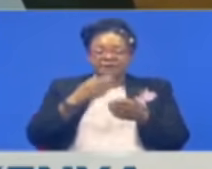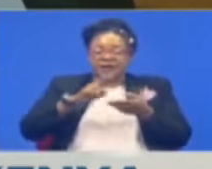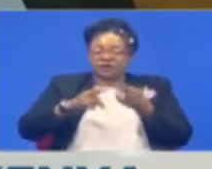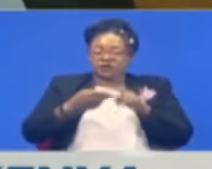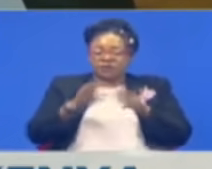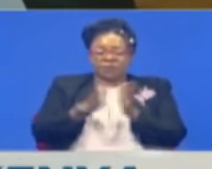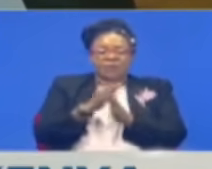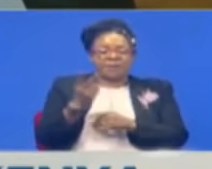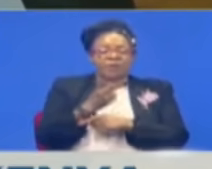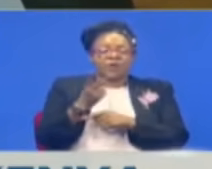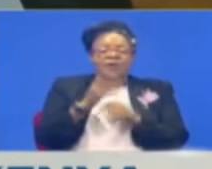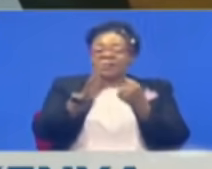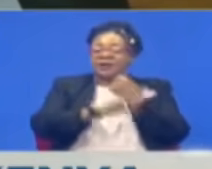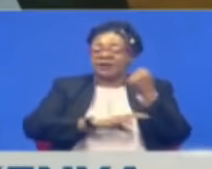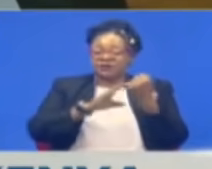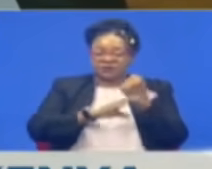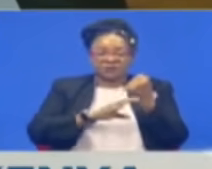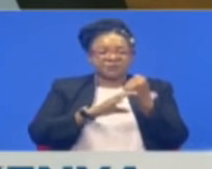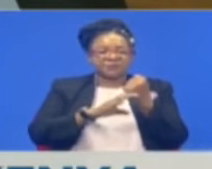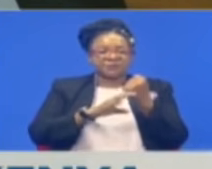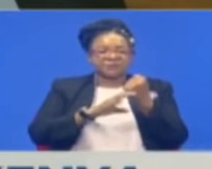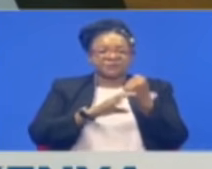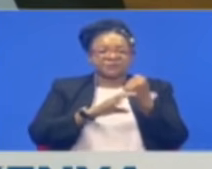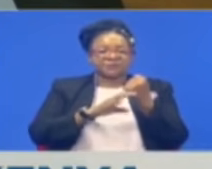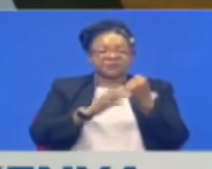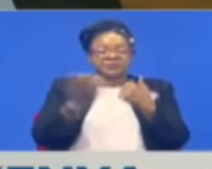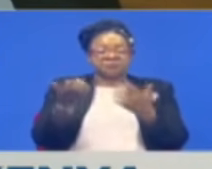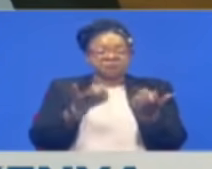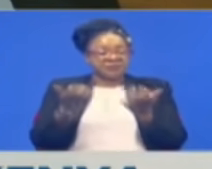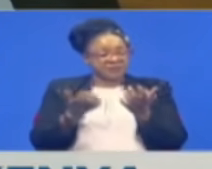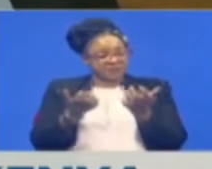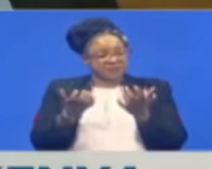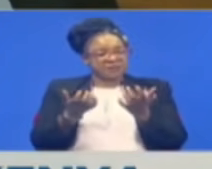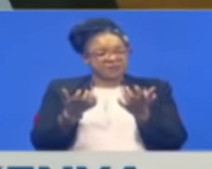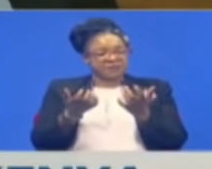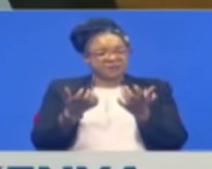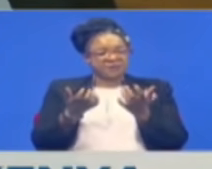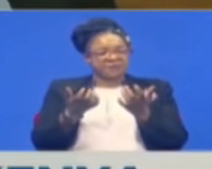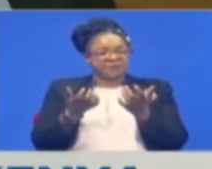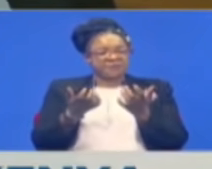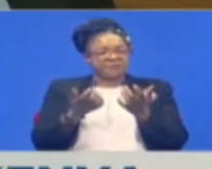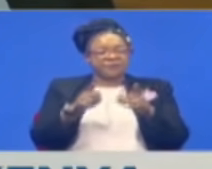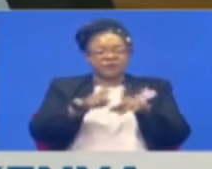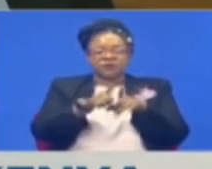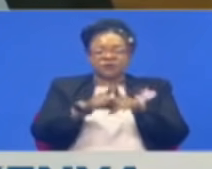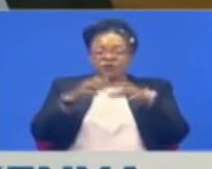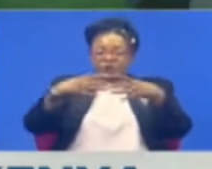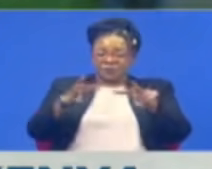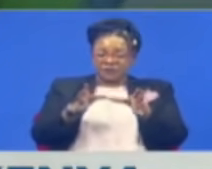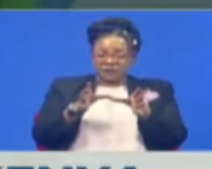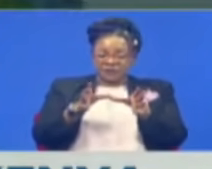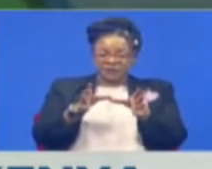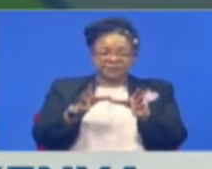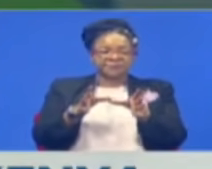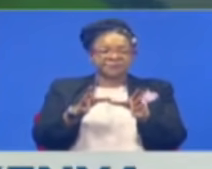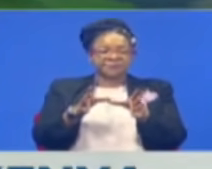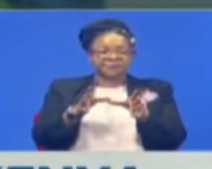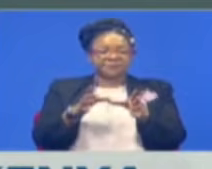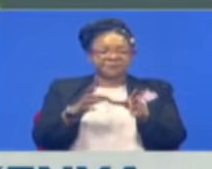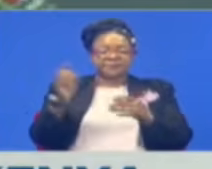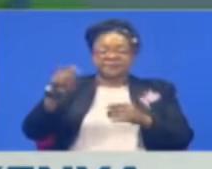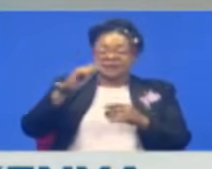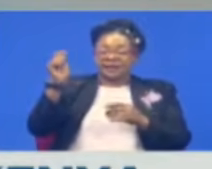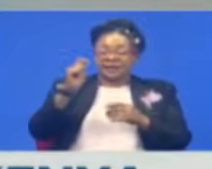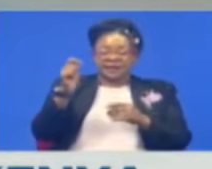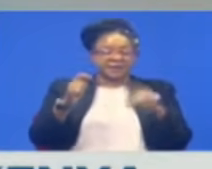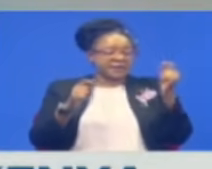mbili. Mahusiano ya kibiashara, mahusiano ya kijamii. While Kenya and Tanzania